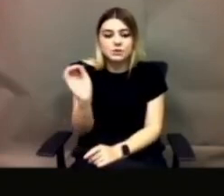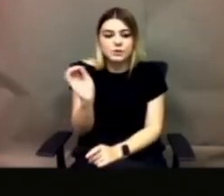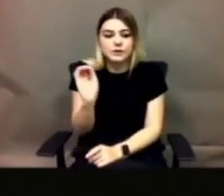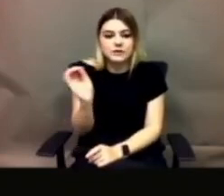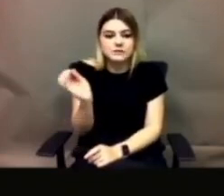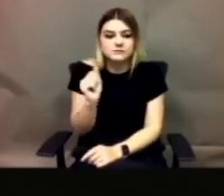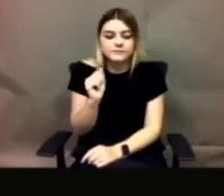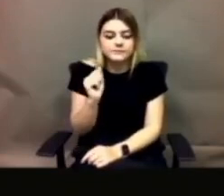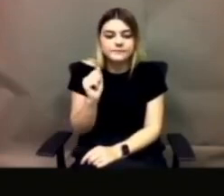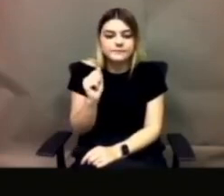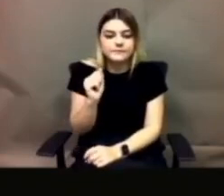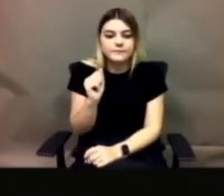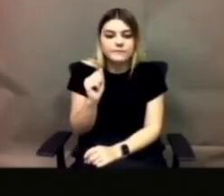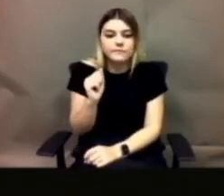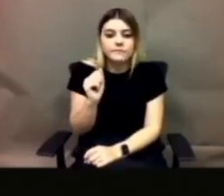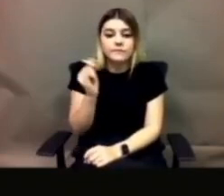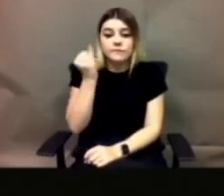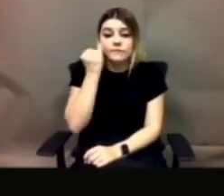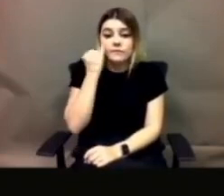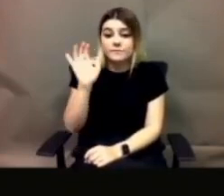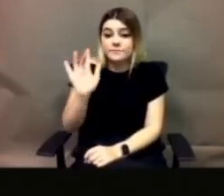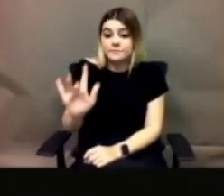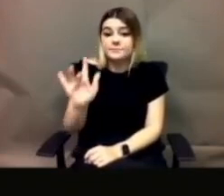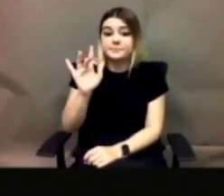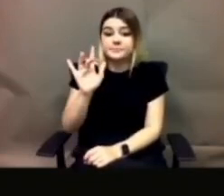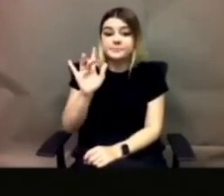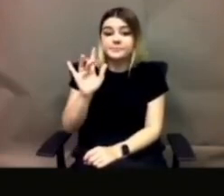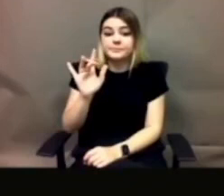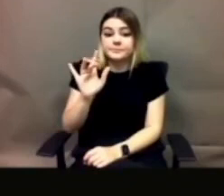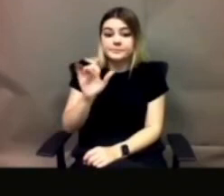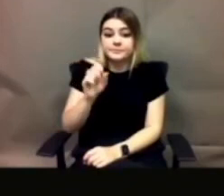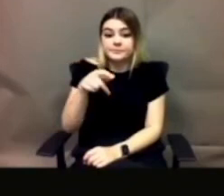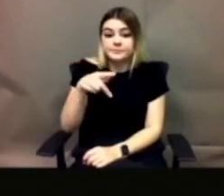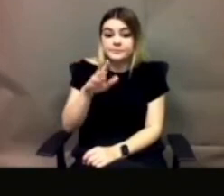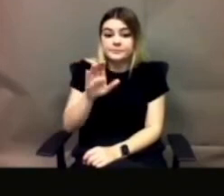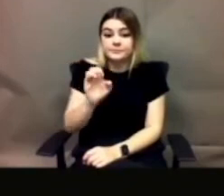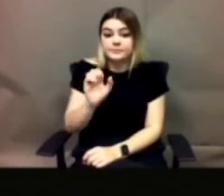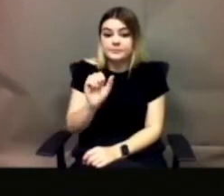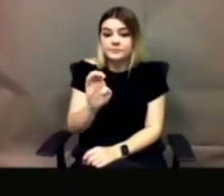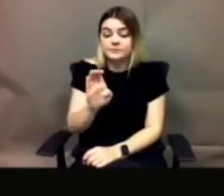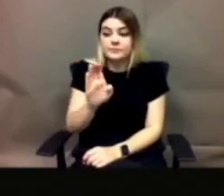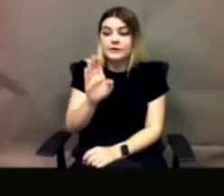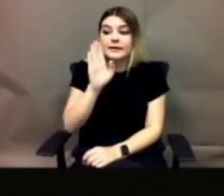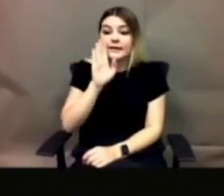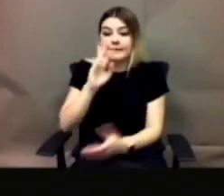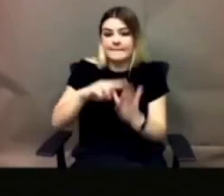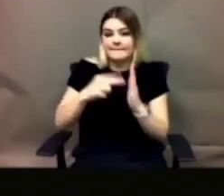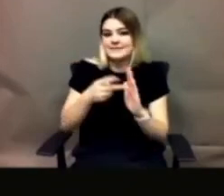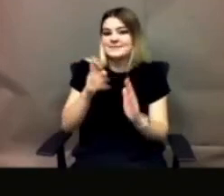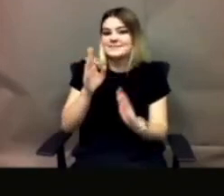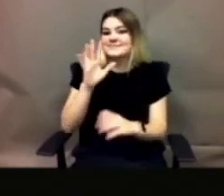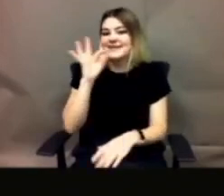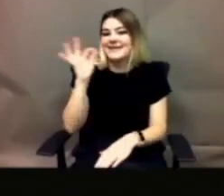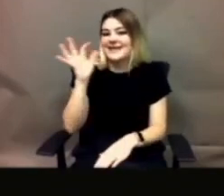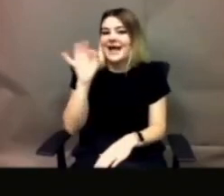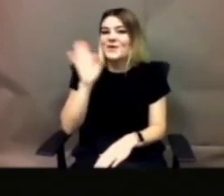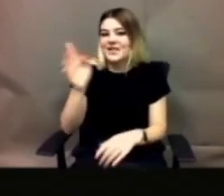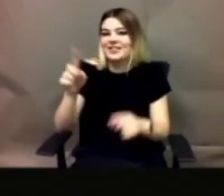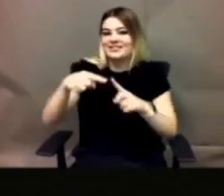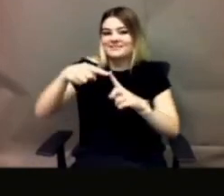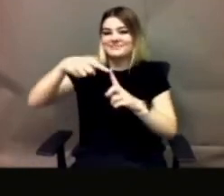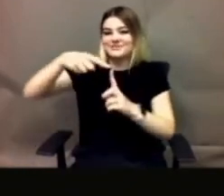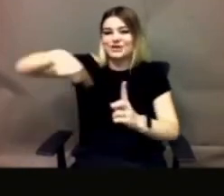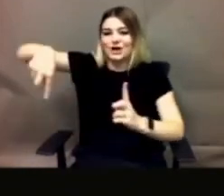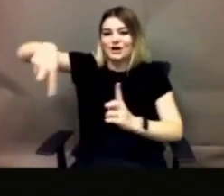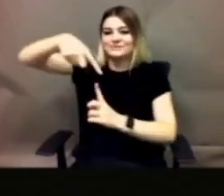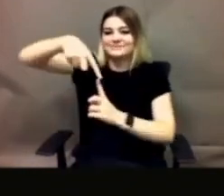if I touch space, my Scratch cat turns by 15 degrees. I didn't have to do anything special. If I